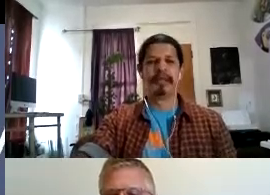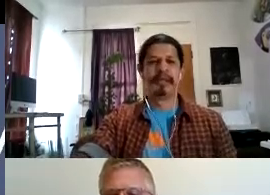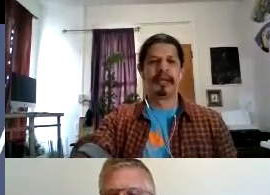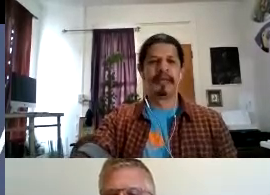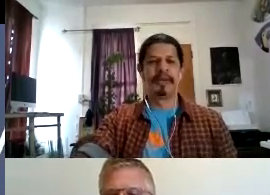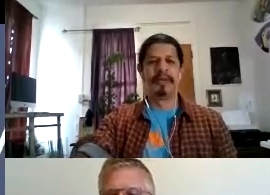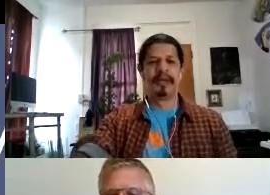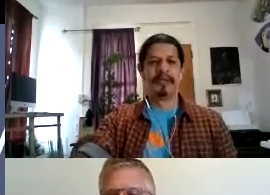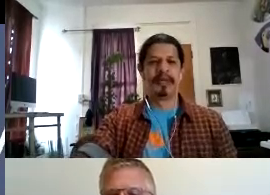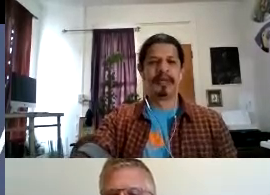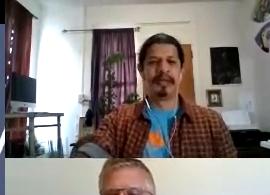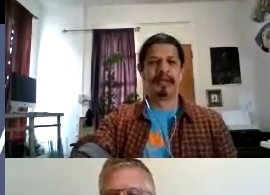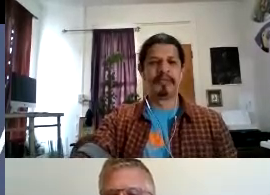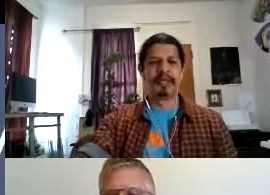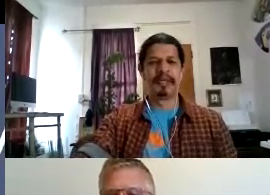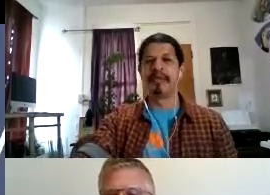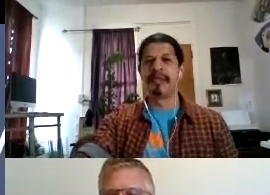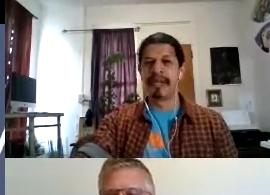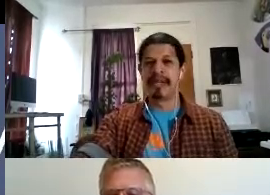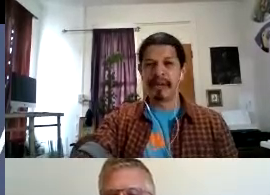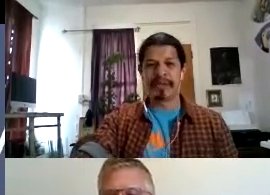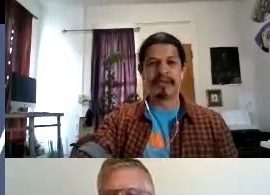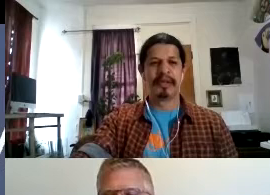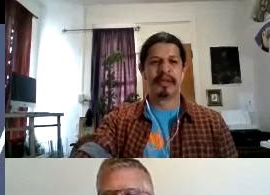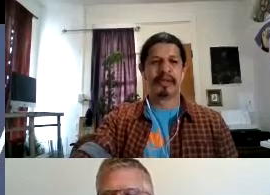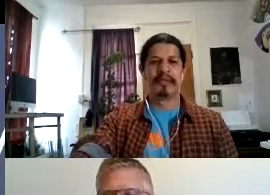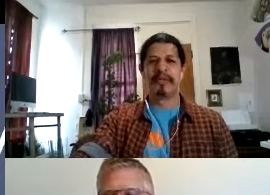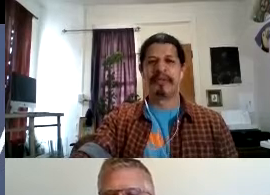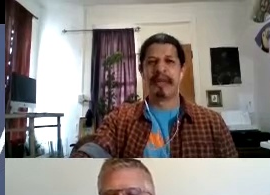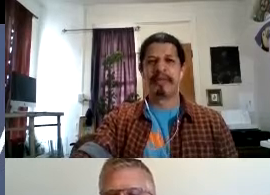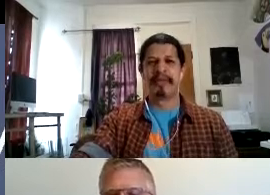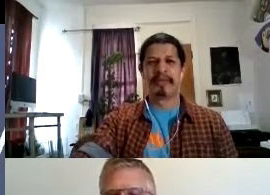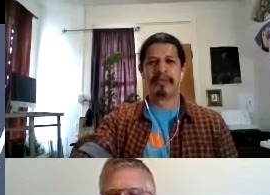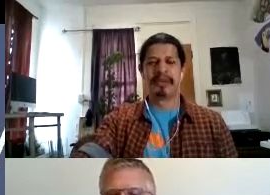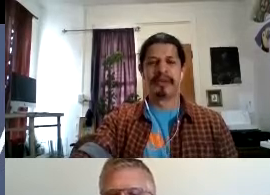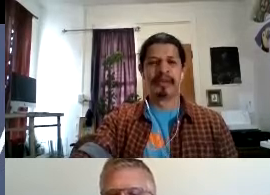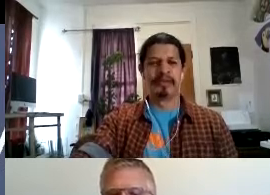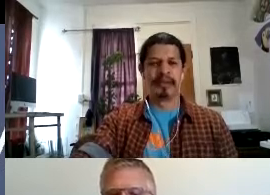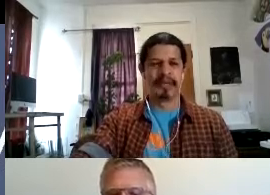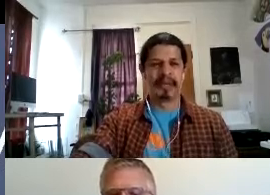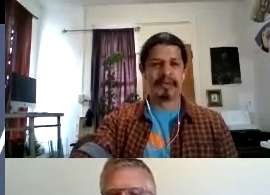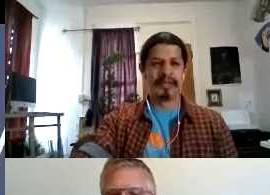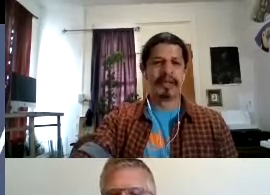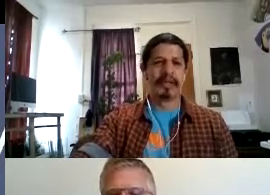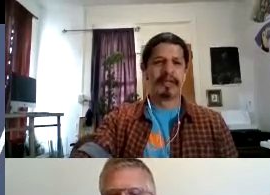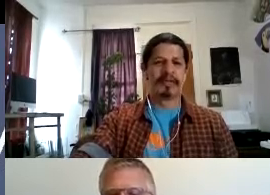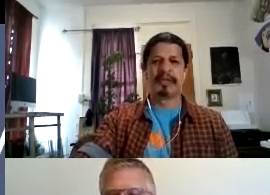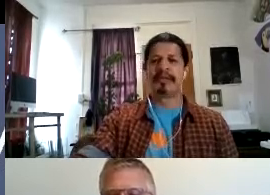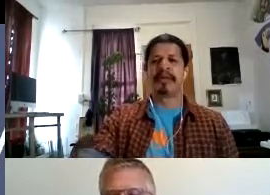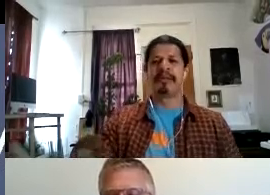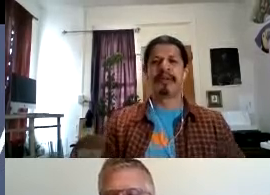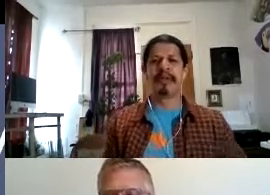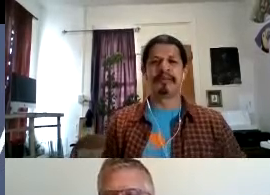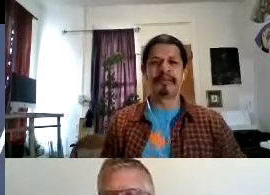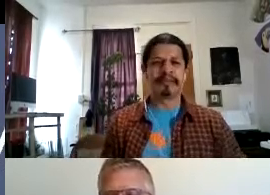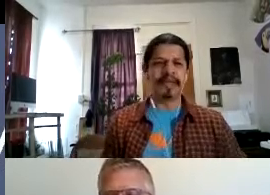So if you have any question, please use the chat option, and we'll be more than happy to help you with that as well. I just wanted to